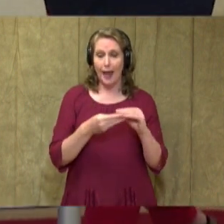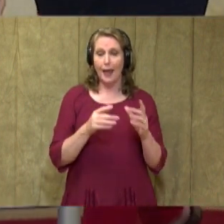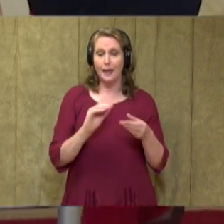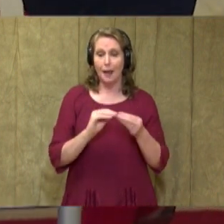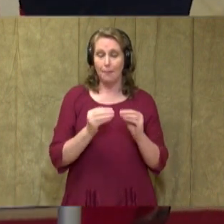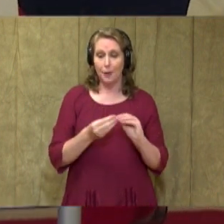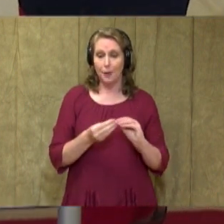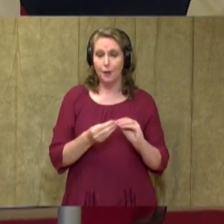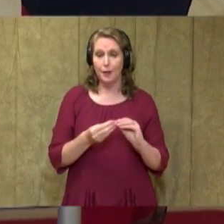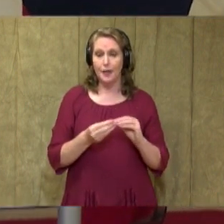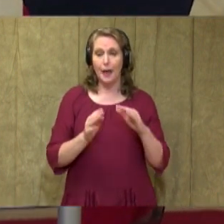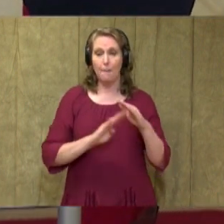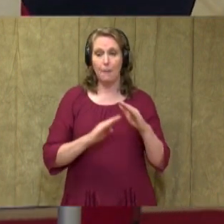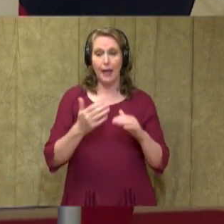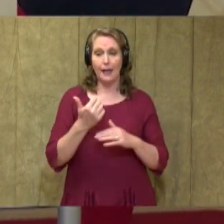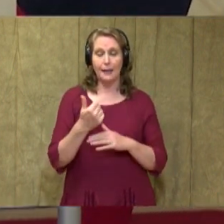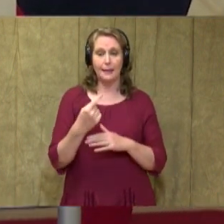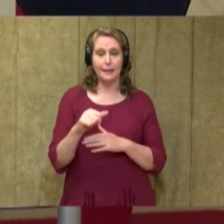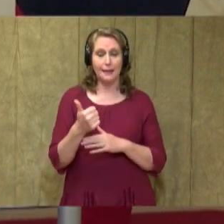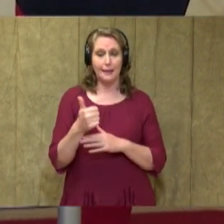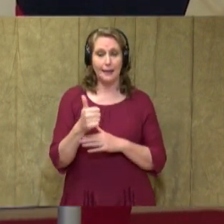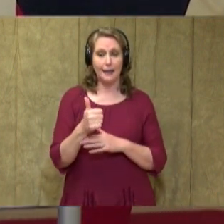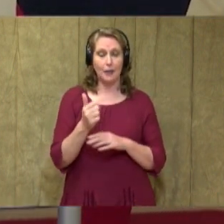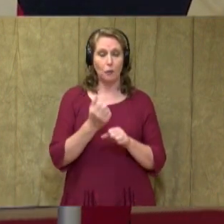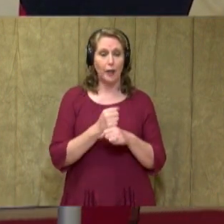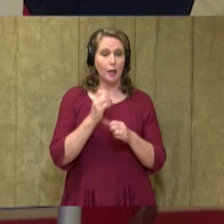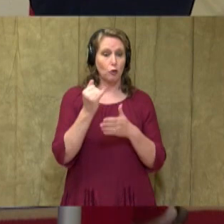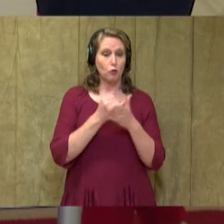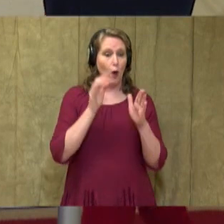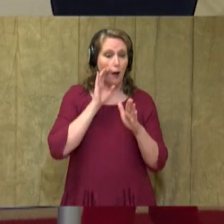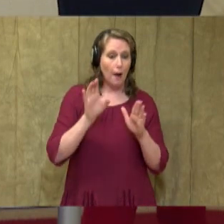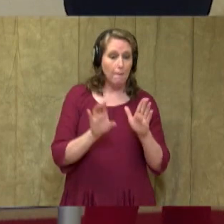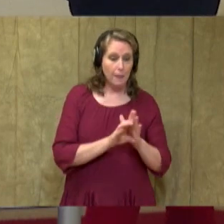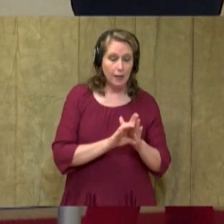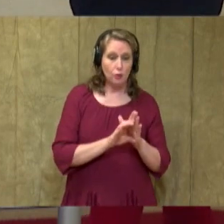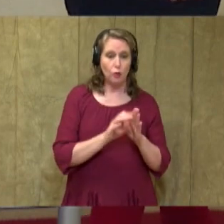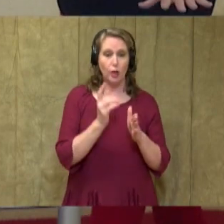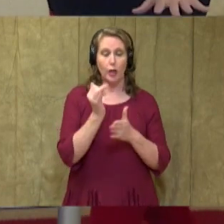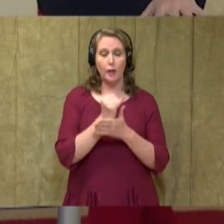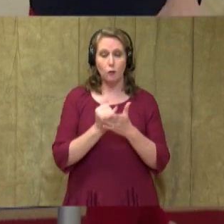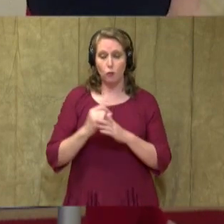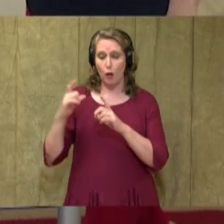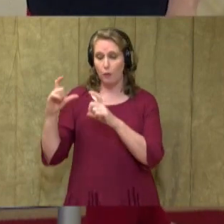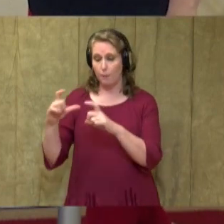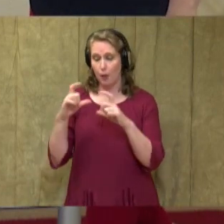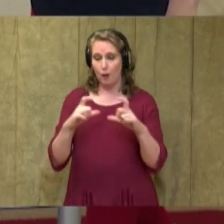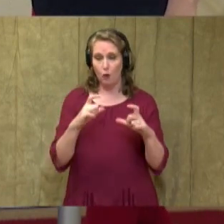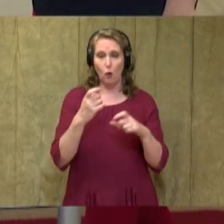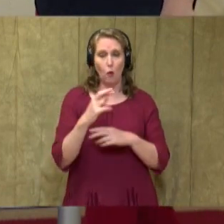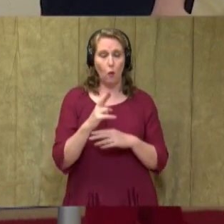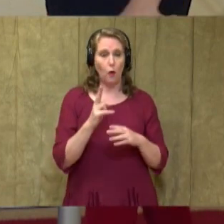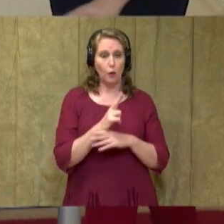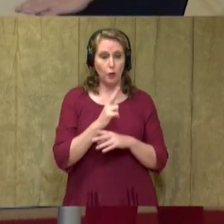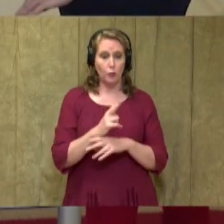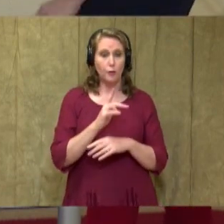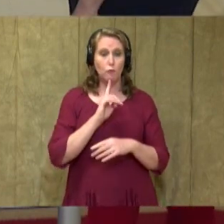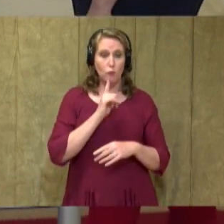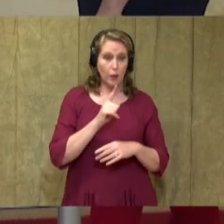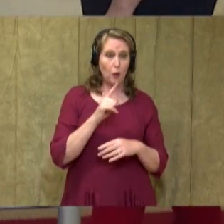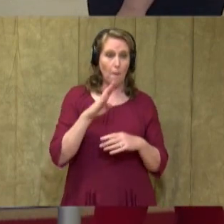about. Base 10, where we could make a quick picture and draw our base 10 blocks, or we could actually use our base 10